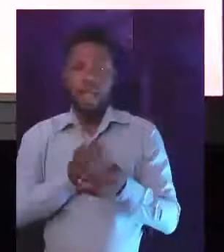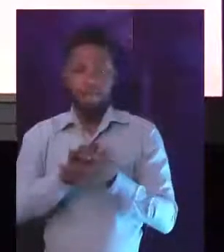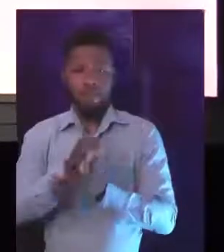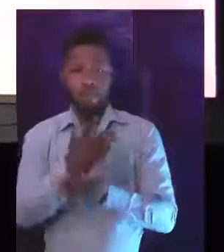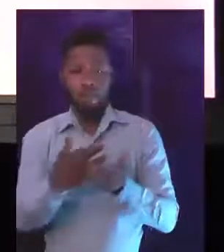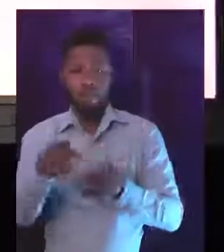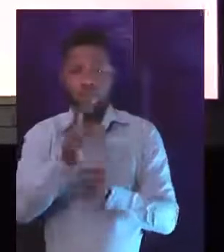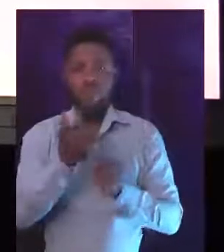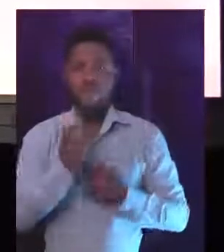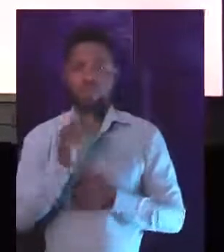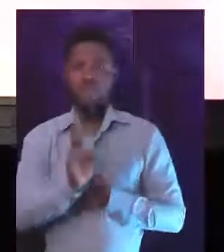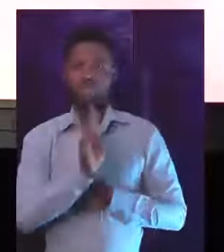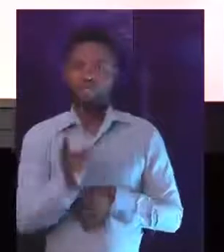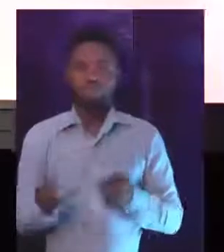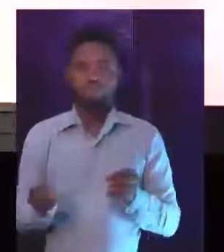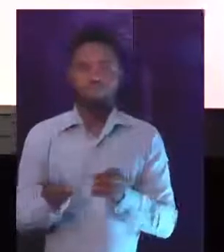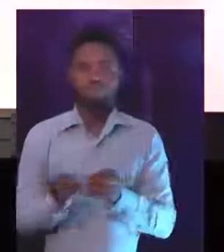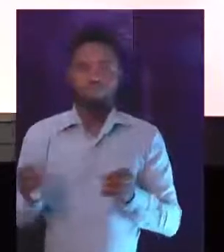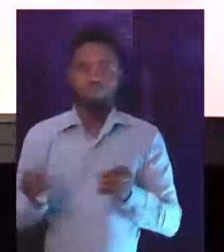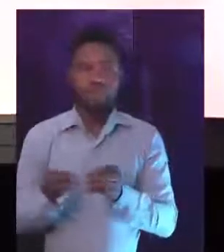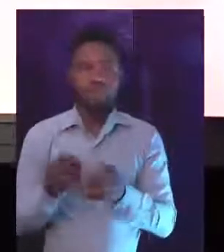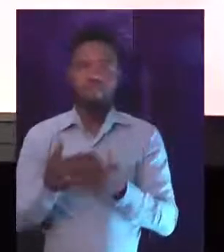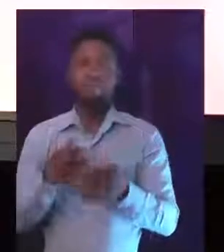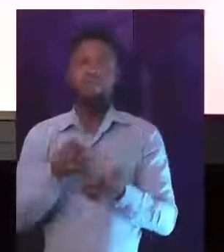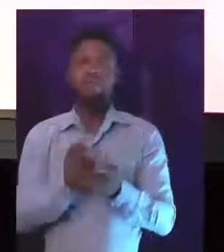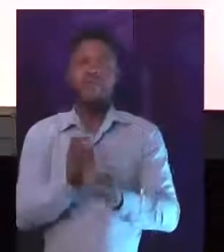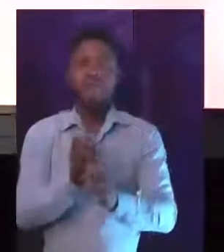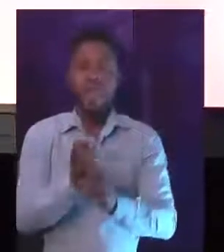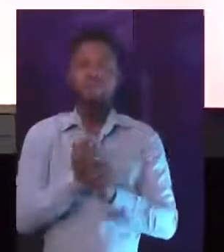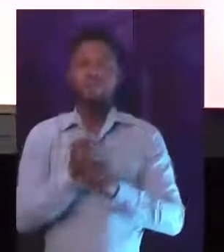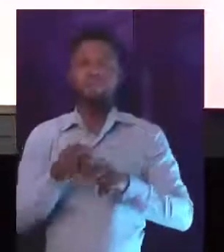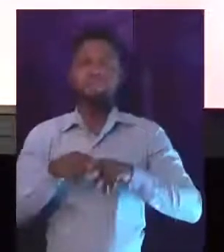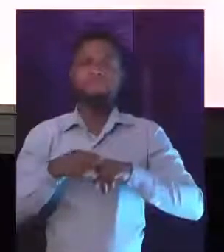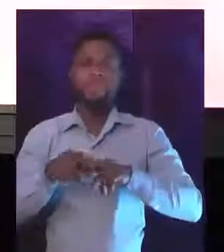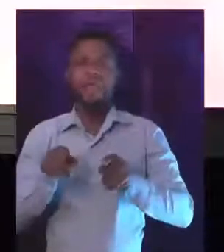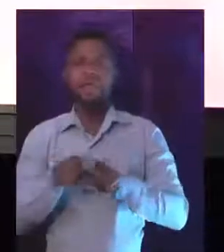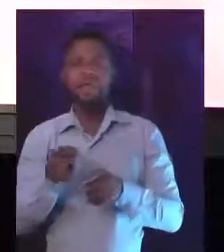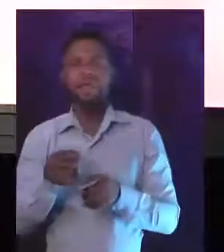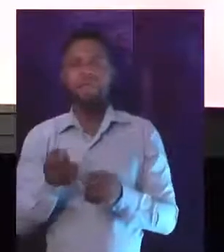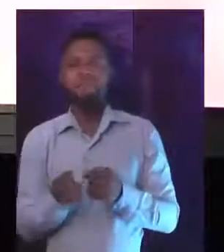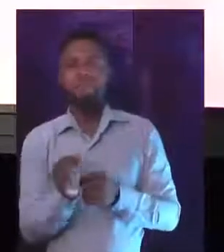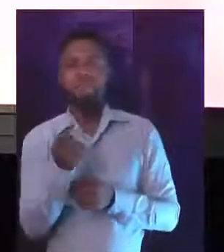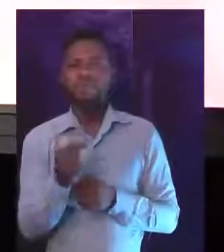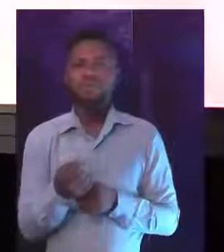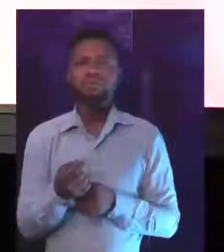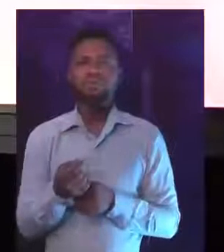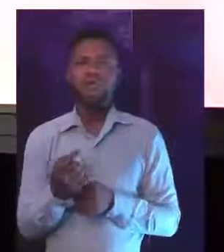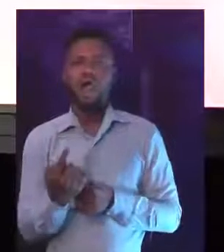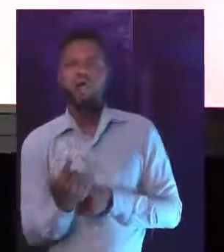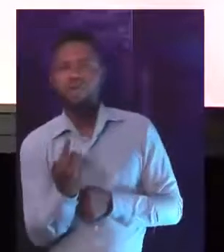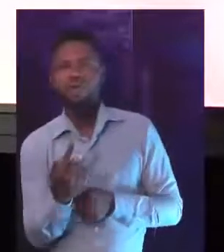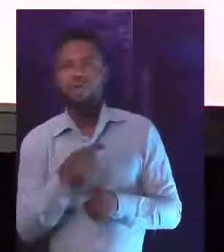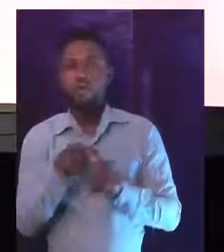For instance, I believe some of you have used magnet before. Magnets attract metallic objects like your